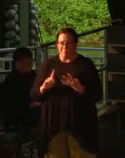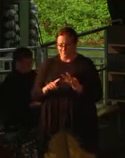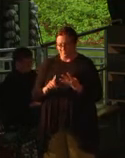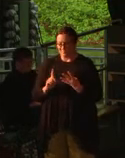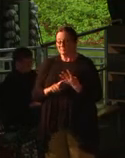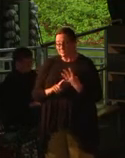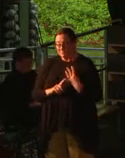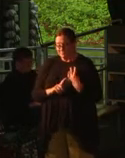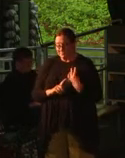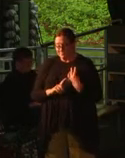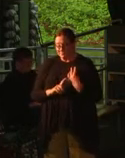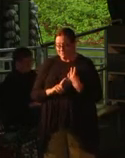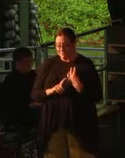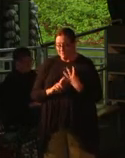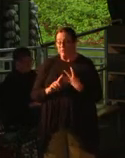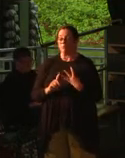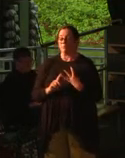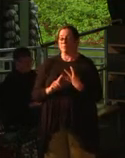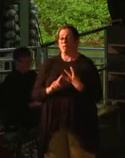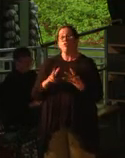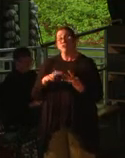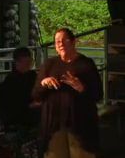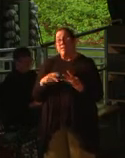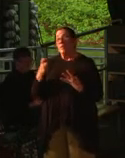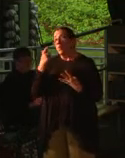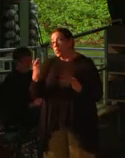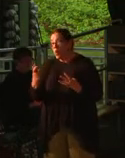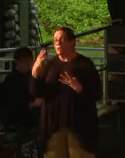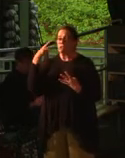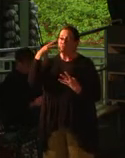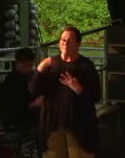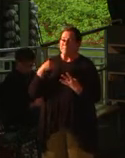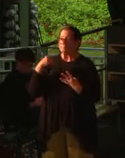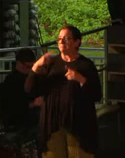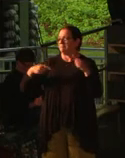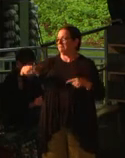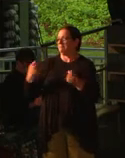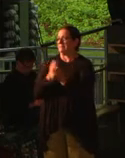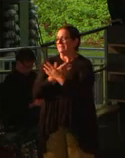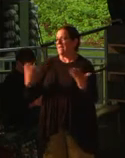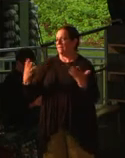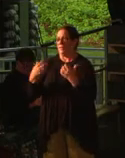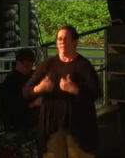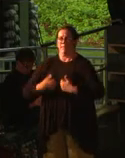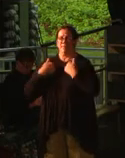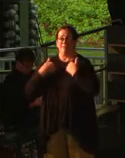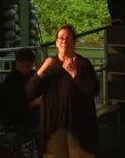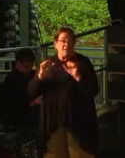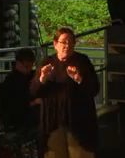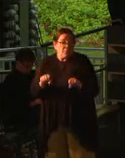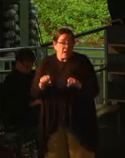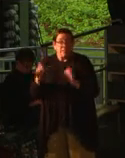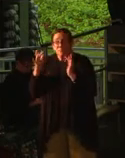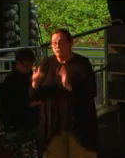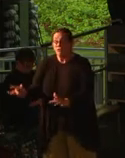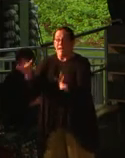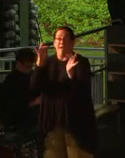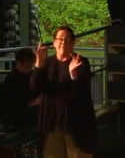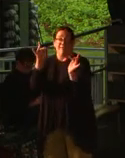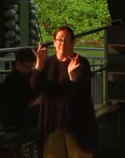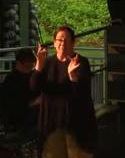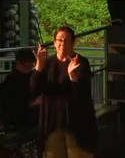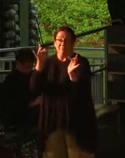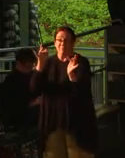Read, watch, and experience what life has to offer. Travel if you can, whenever you